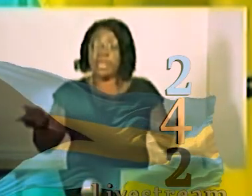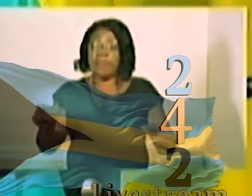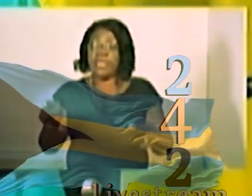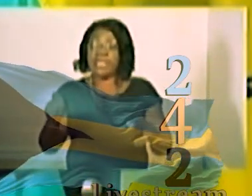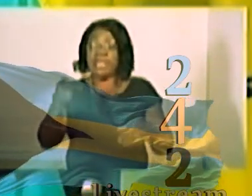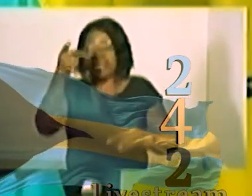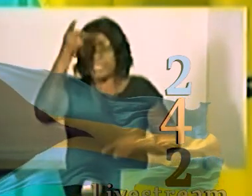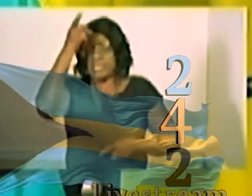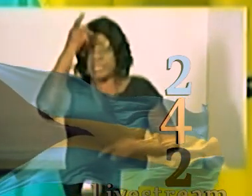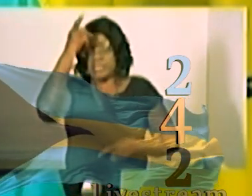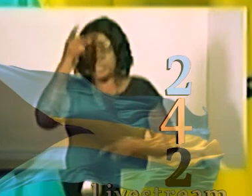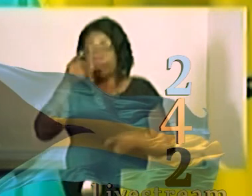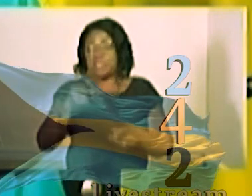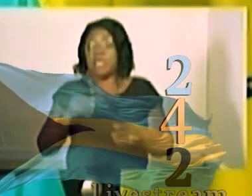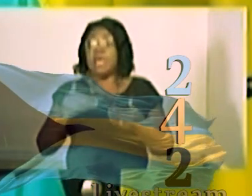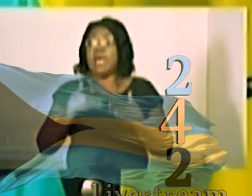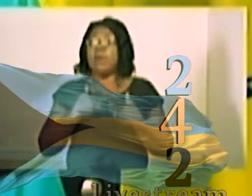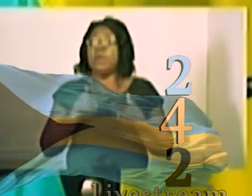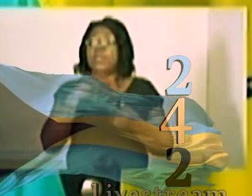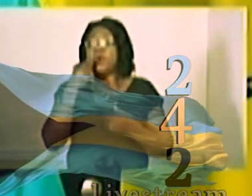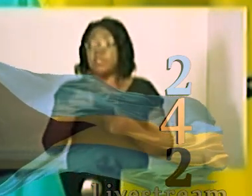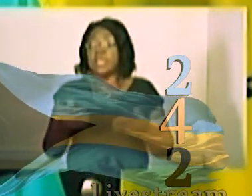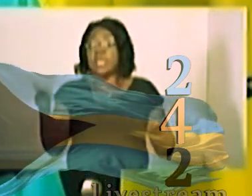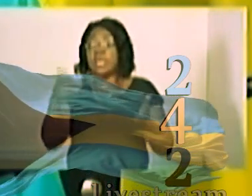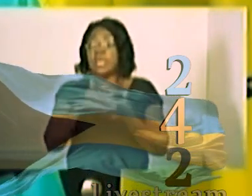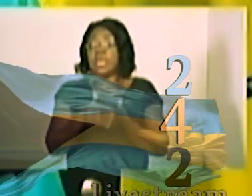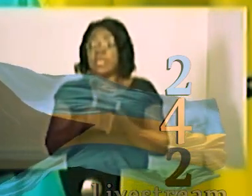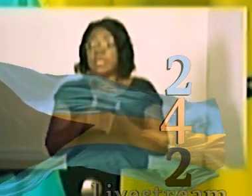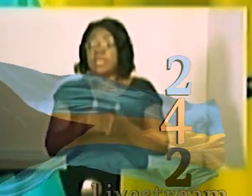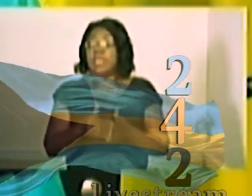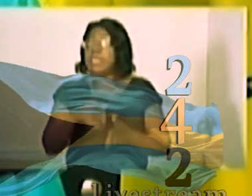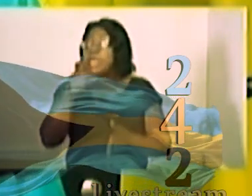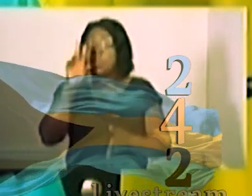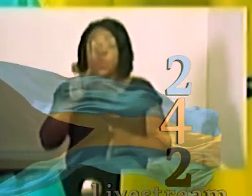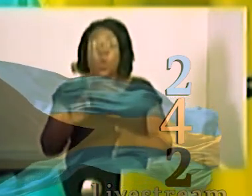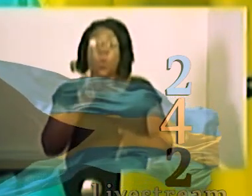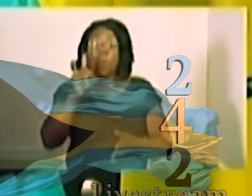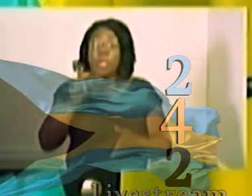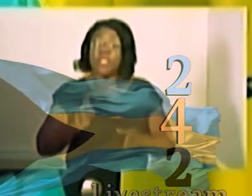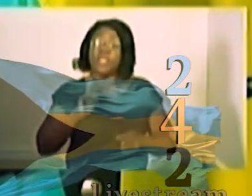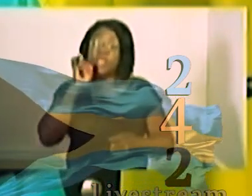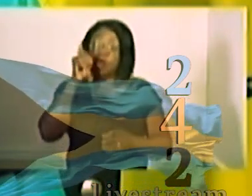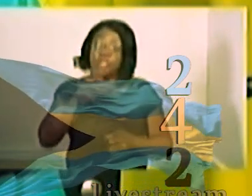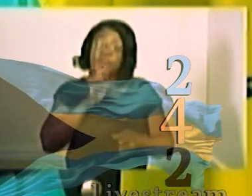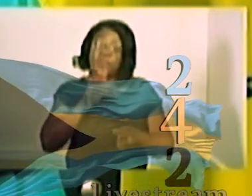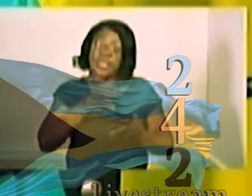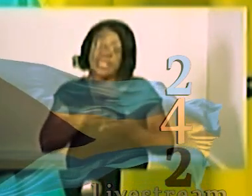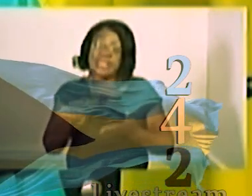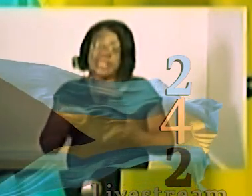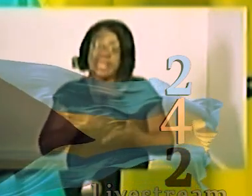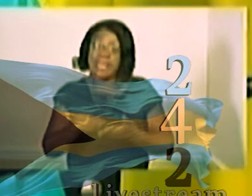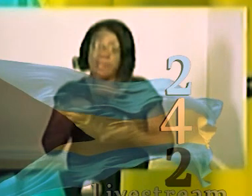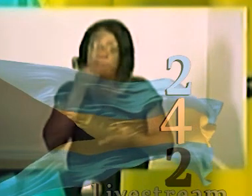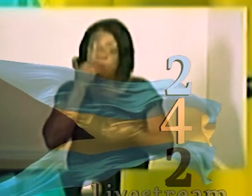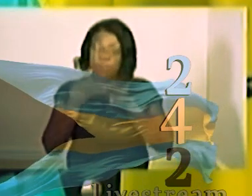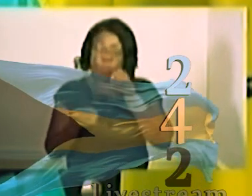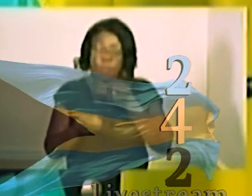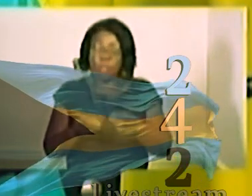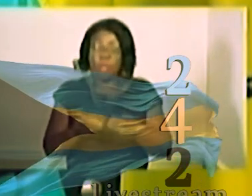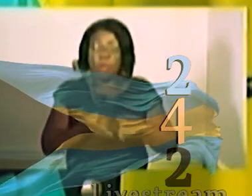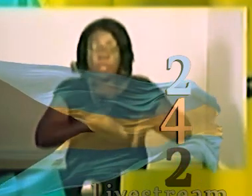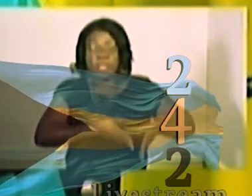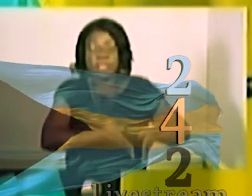disease. I want to repeat that roadside vendors at this particular time, until